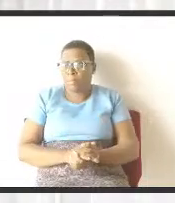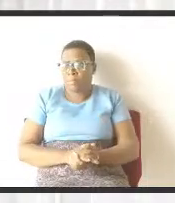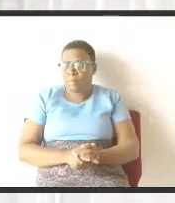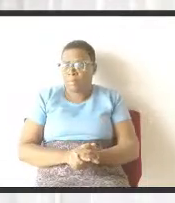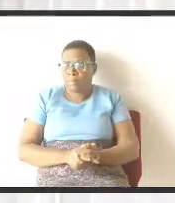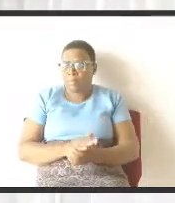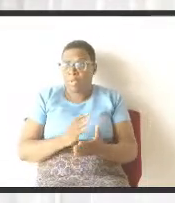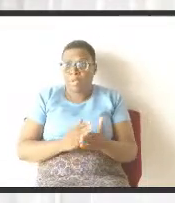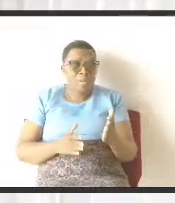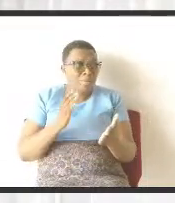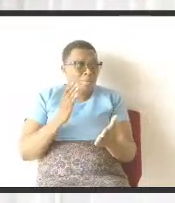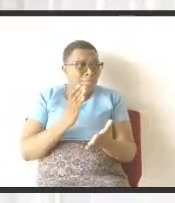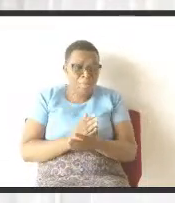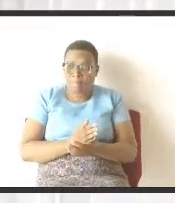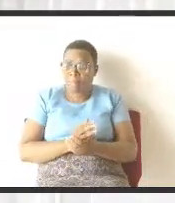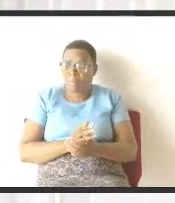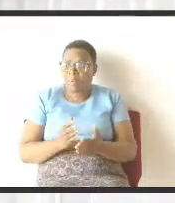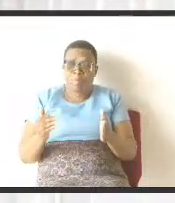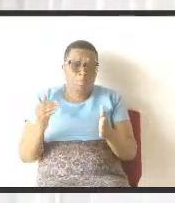I'm not very careful.